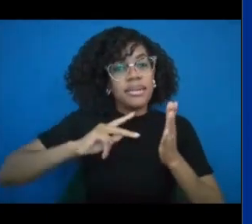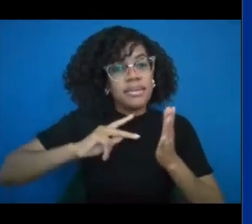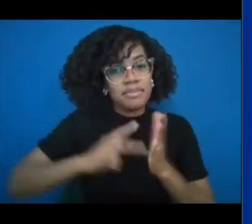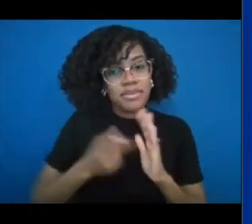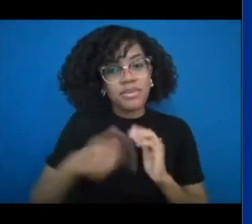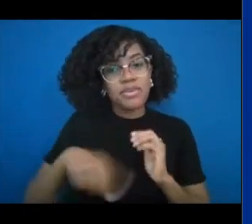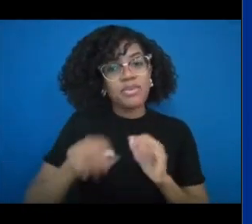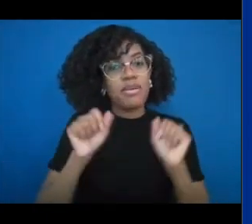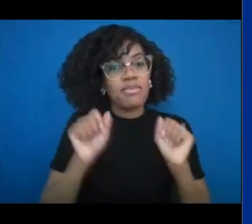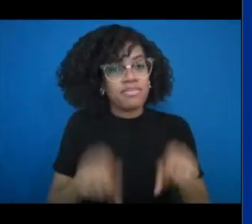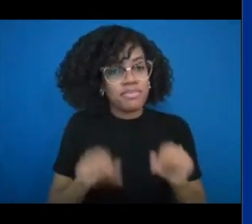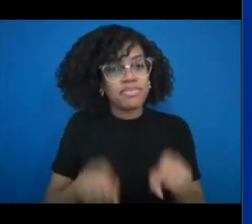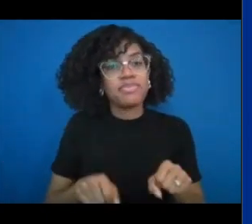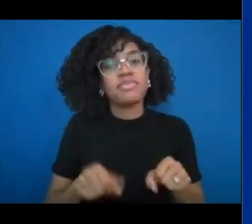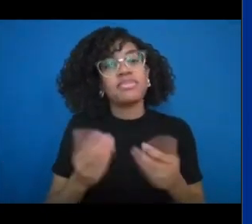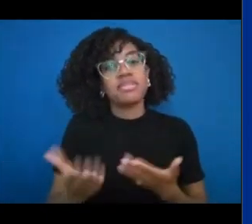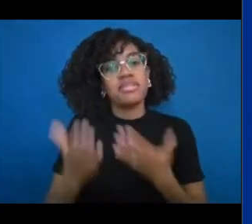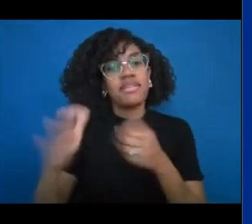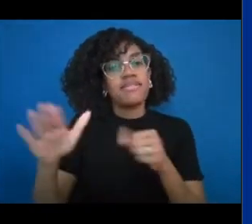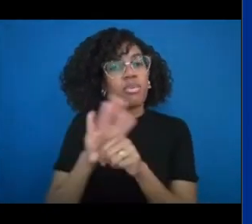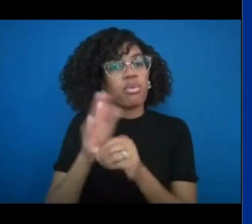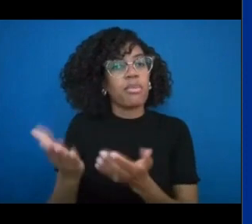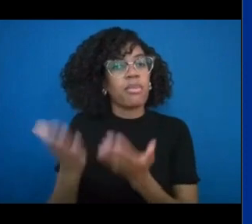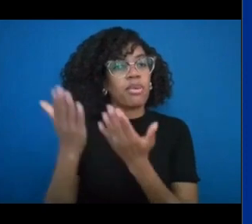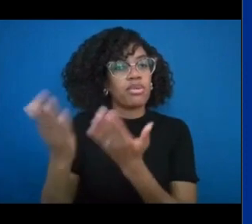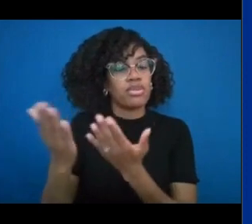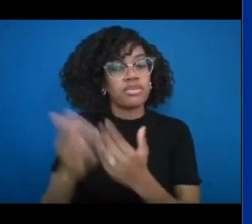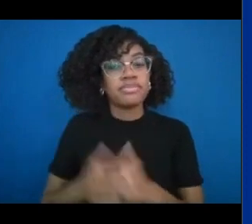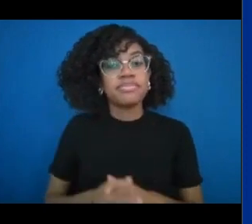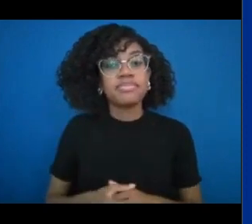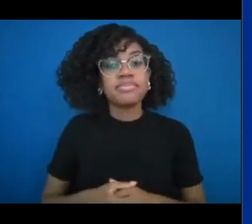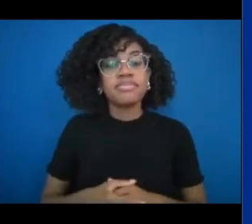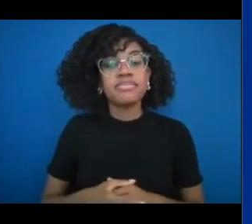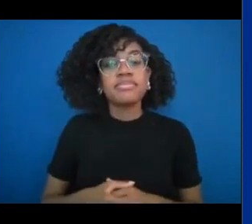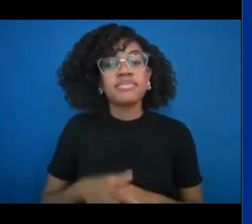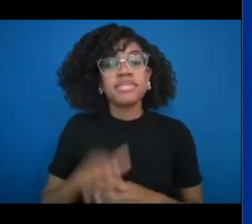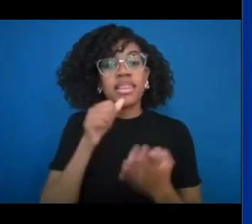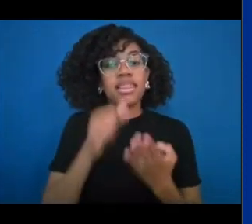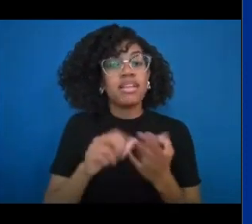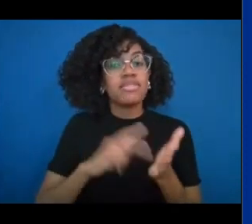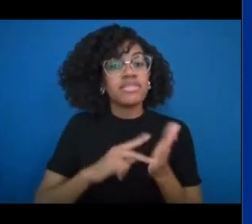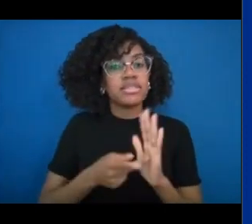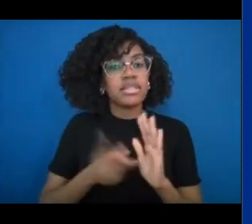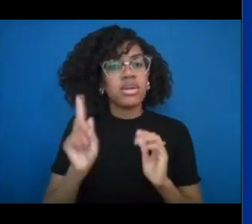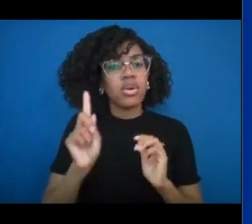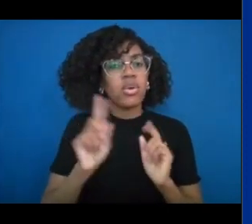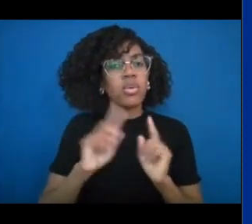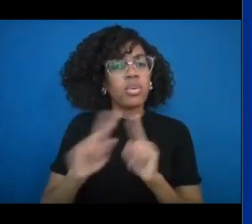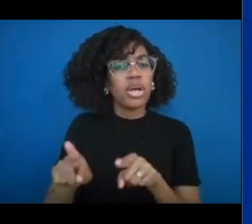proposal. Those letters of intent will come to this email address,